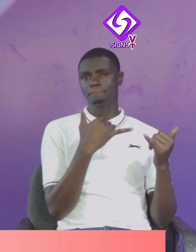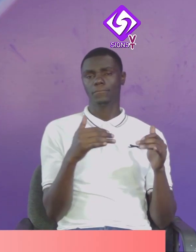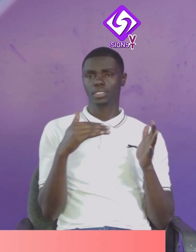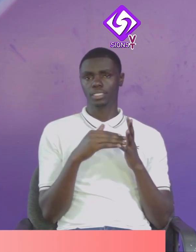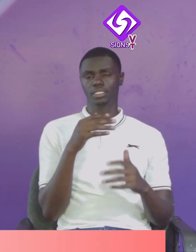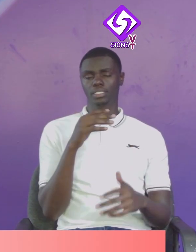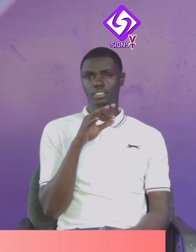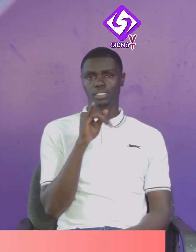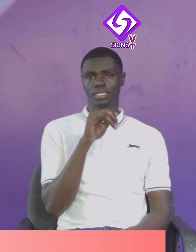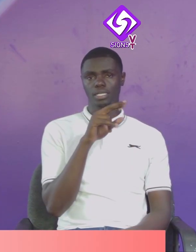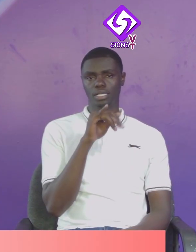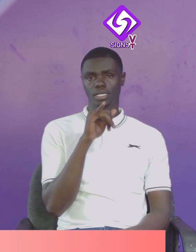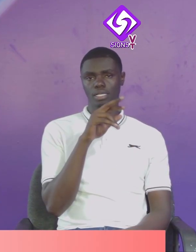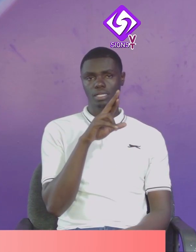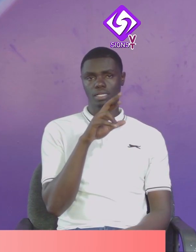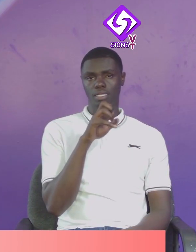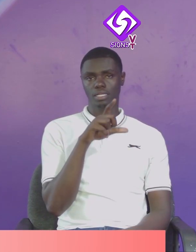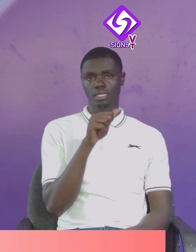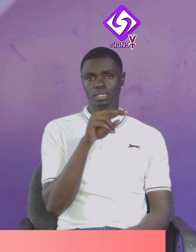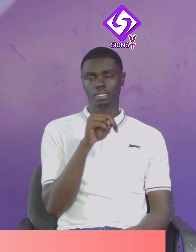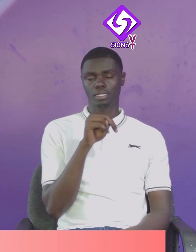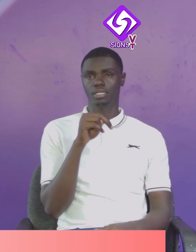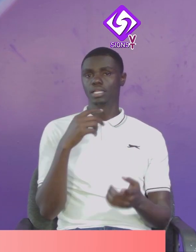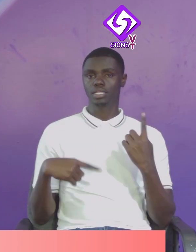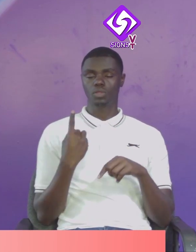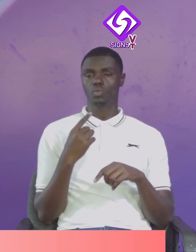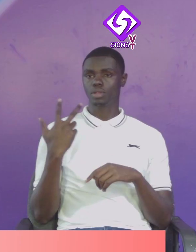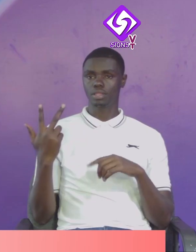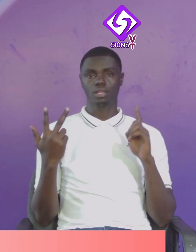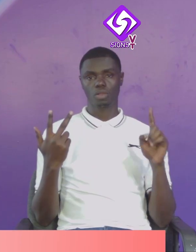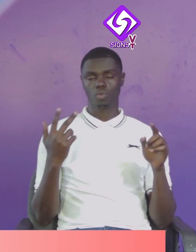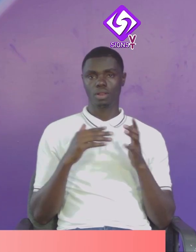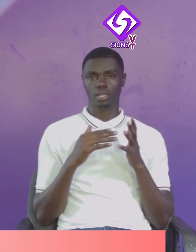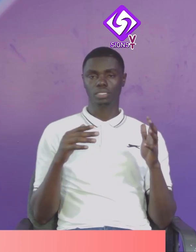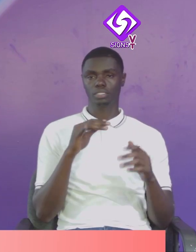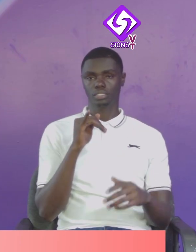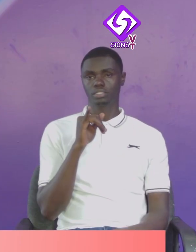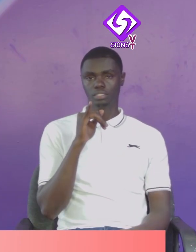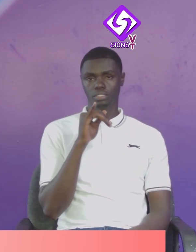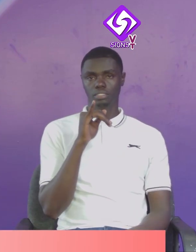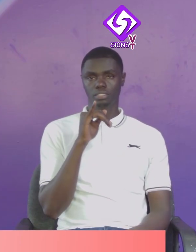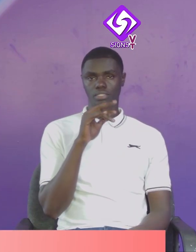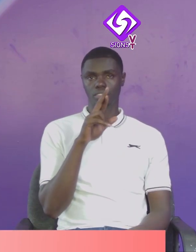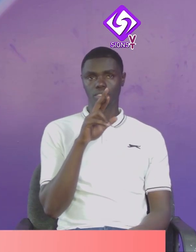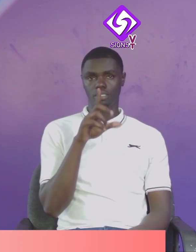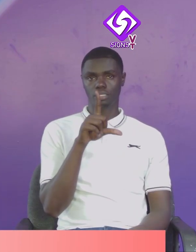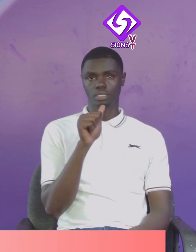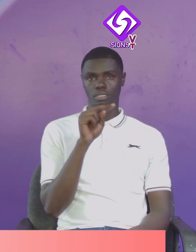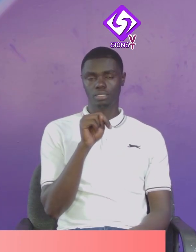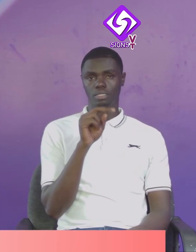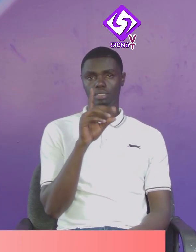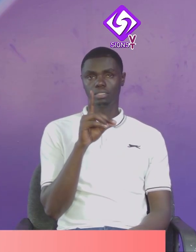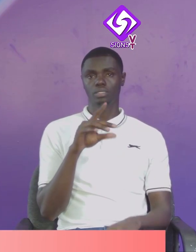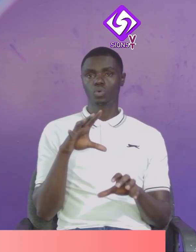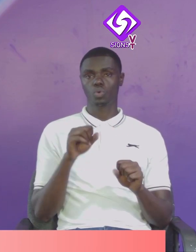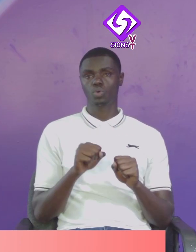Island, and they managed to stage a comeback win, 3-1 against Faroe Islands. And they secured a place